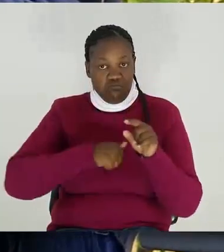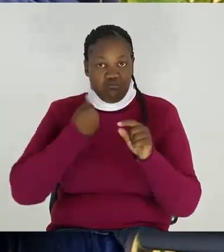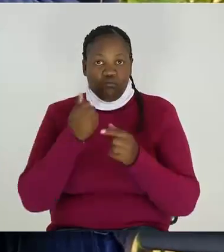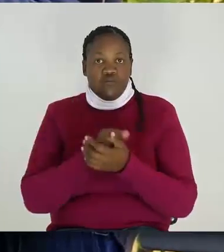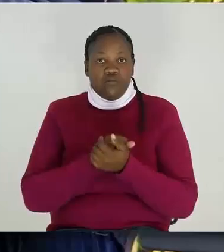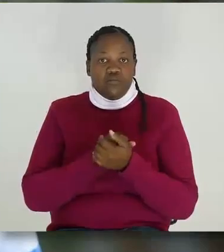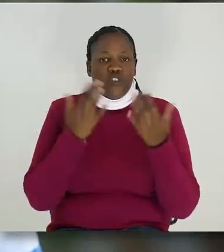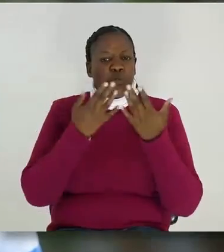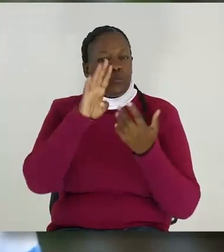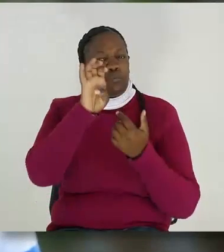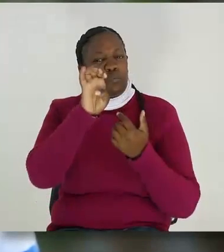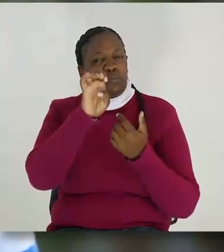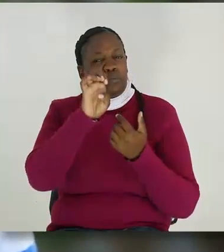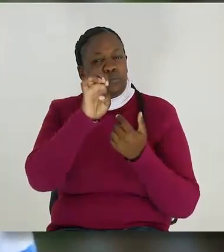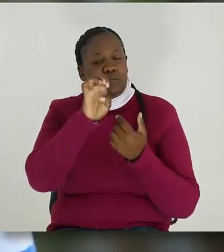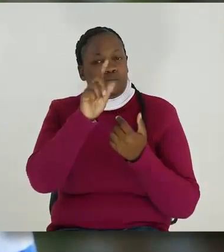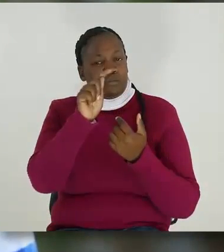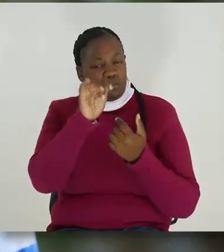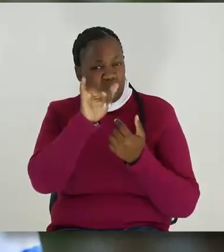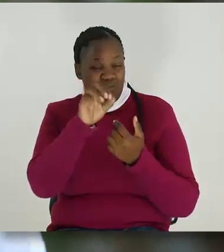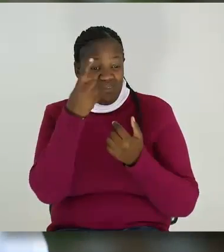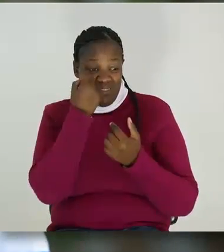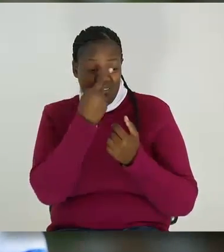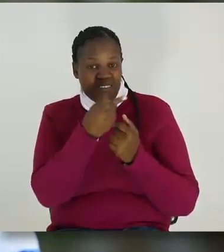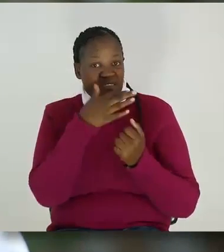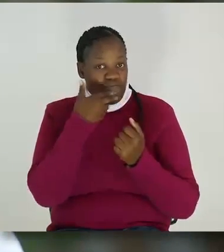Where's Betty anyways? I'm sure she'll understand me better.